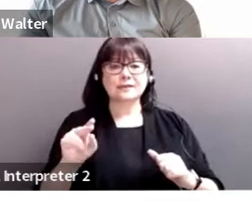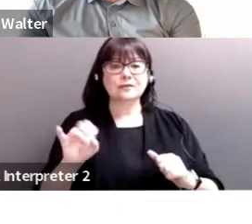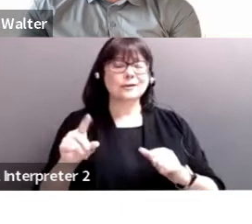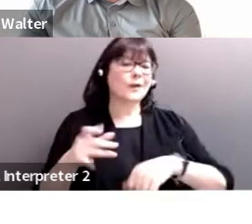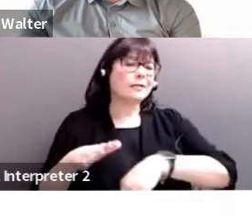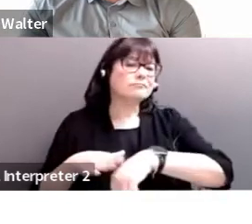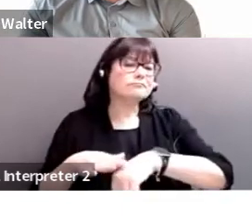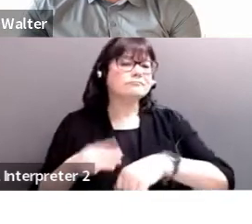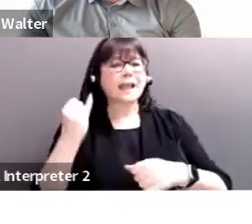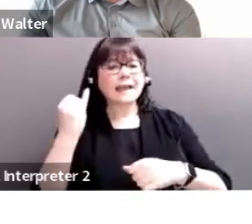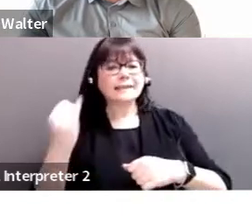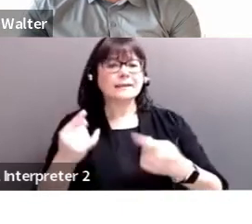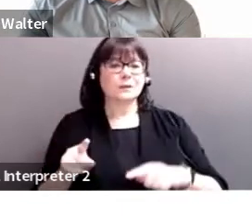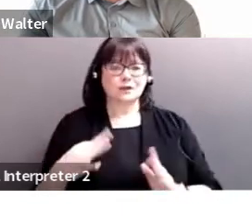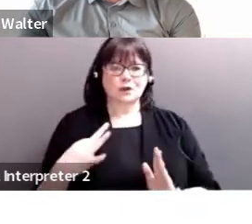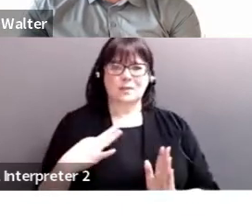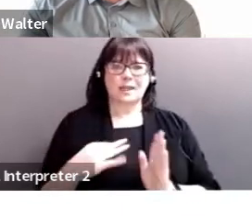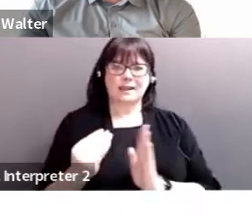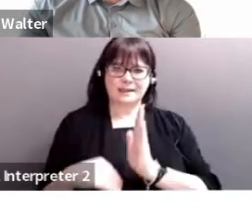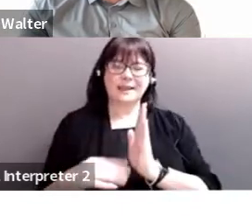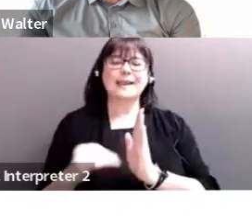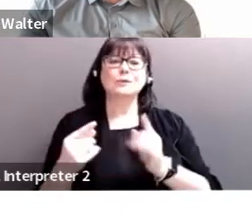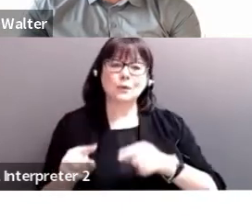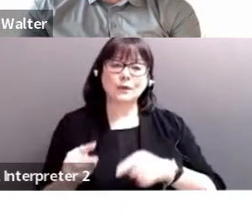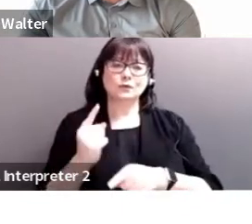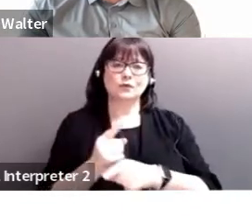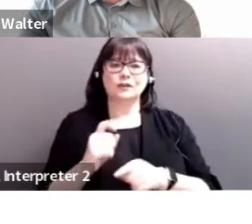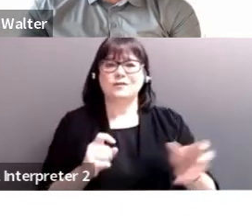also, when hiring a grant writer is the right move.